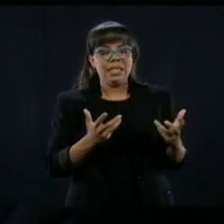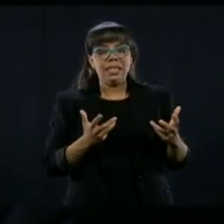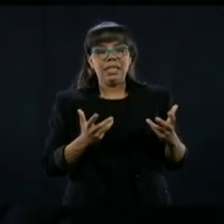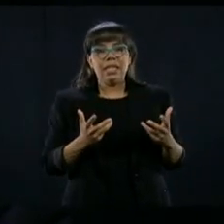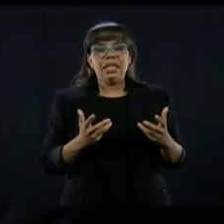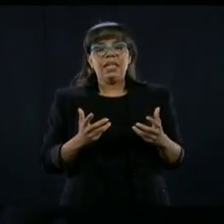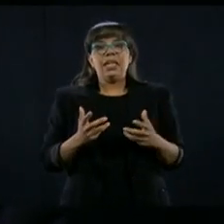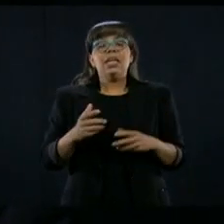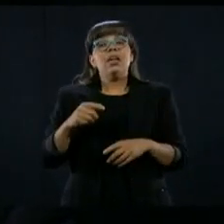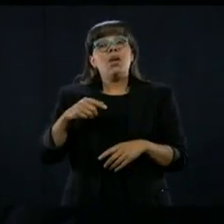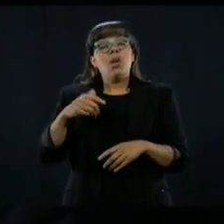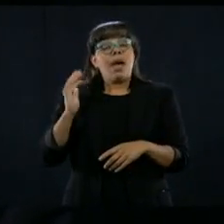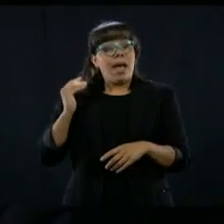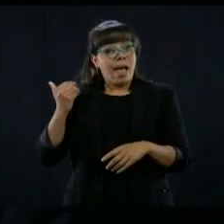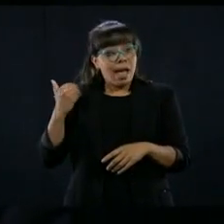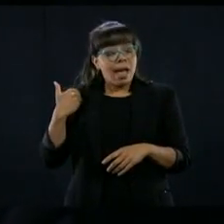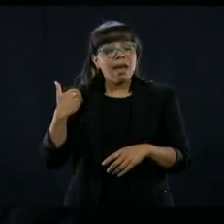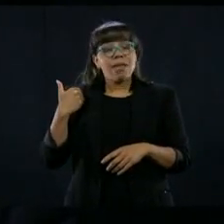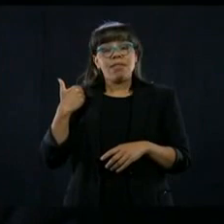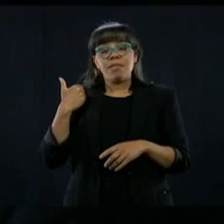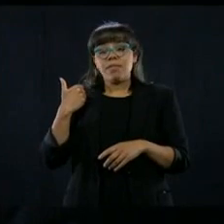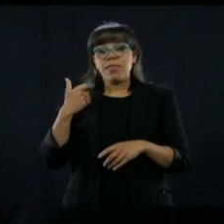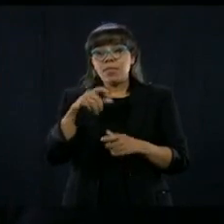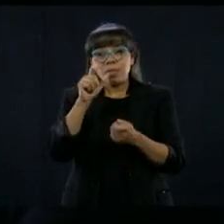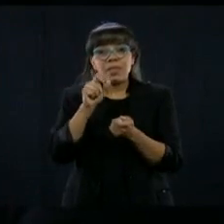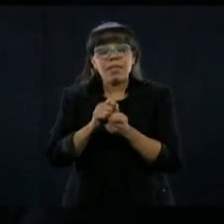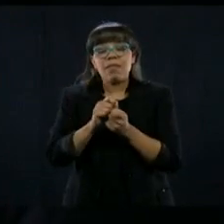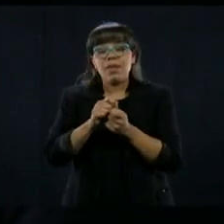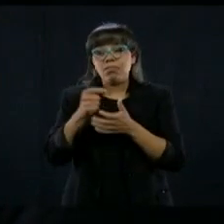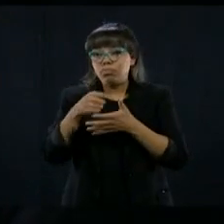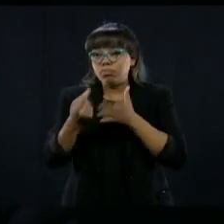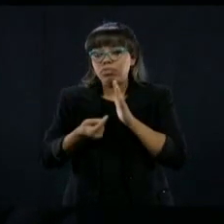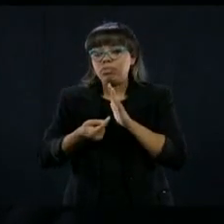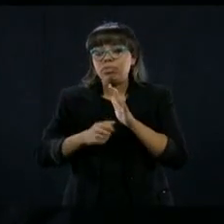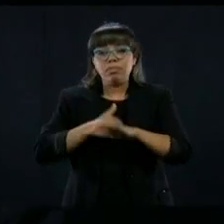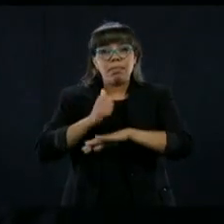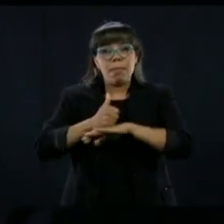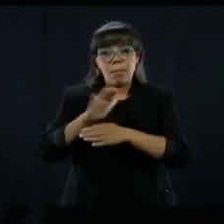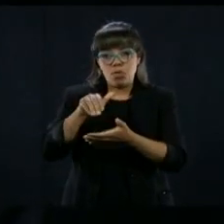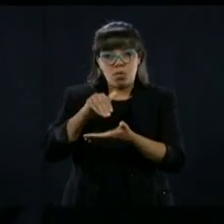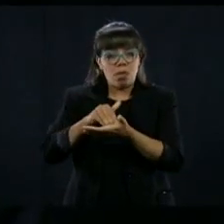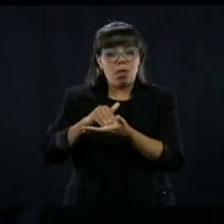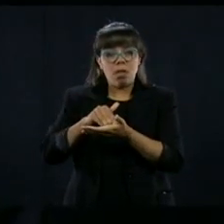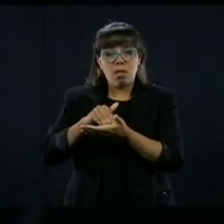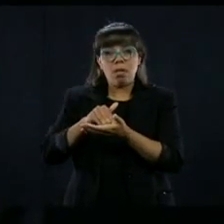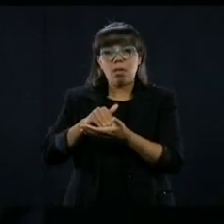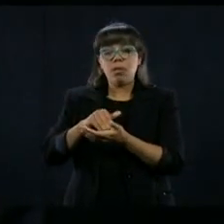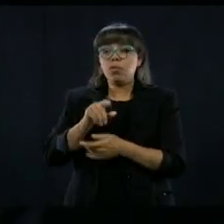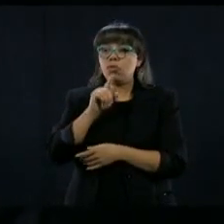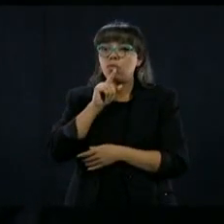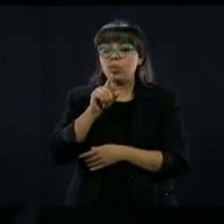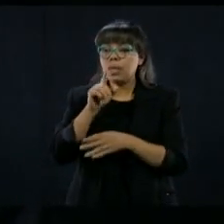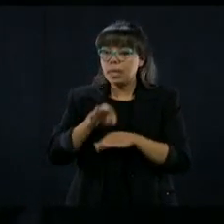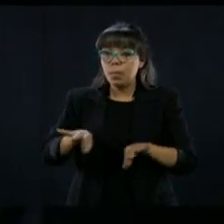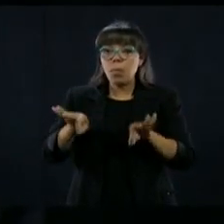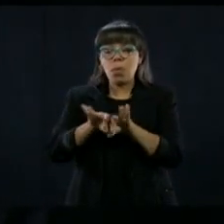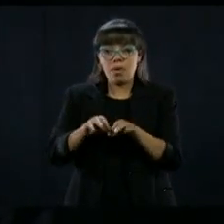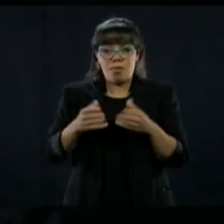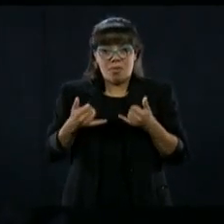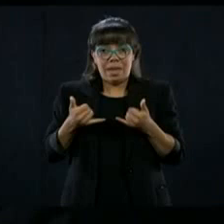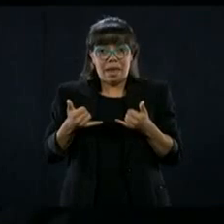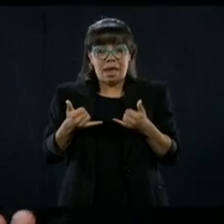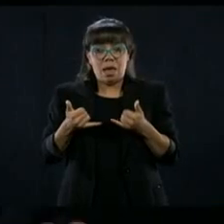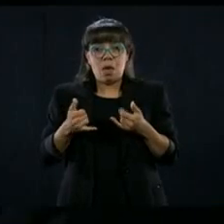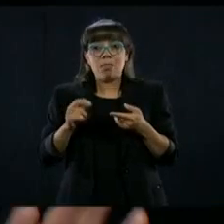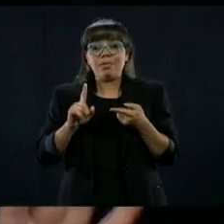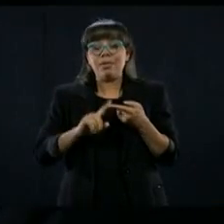in Montreal. So that's why it's very important between now and May the 11th and May the